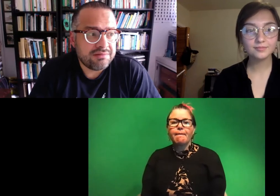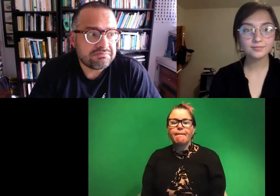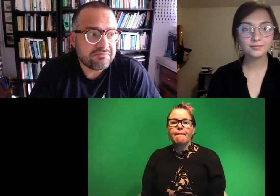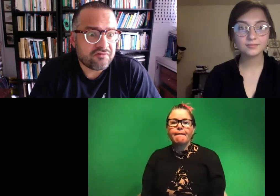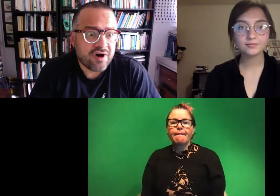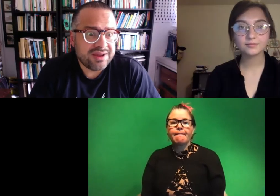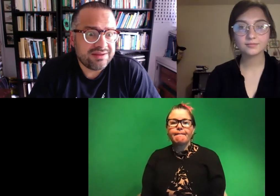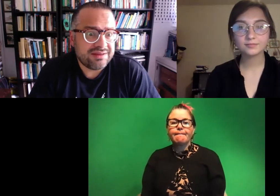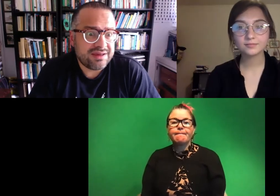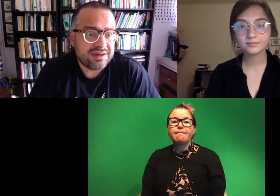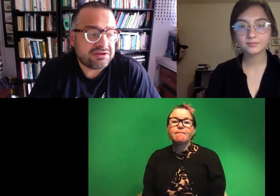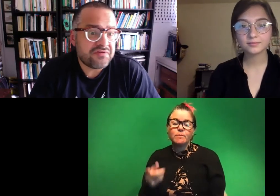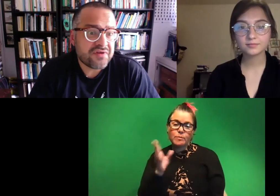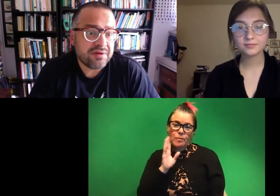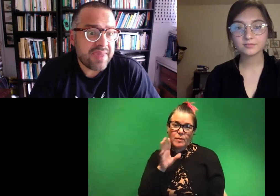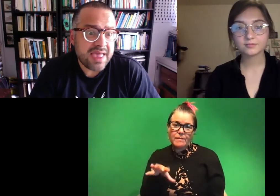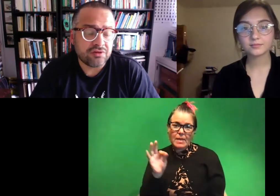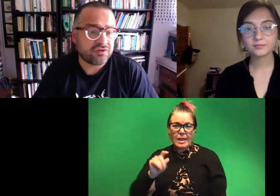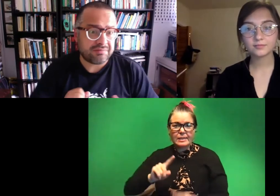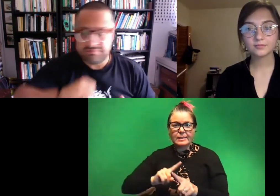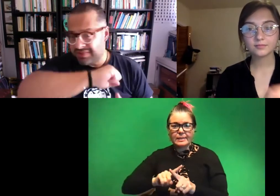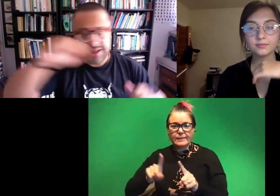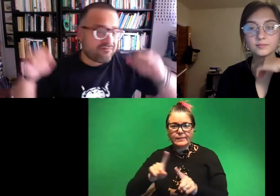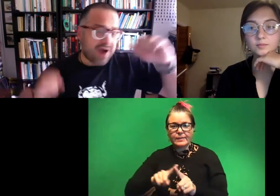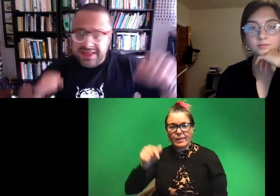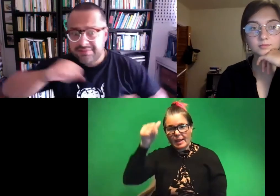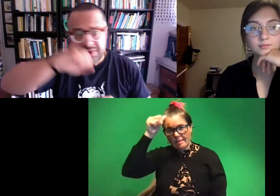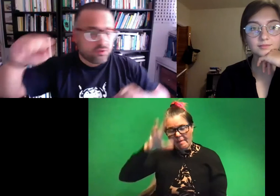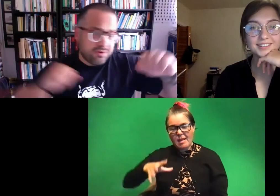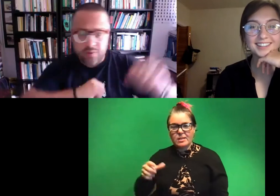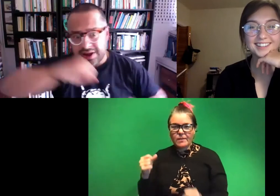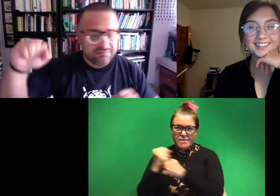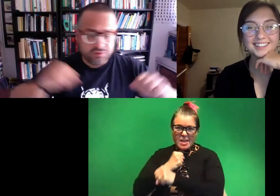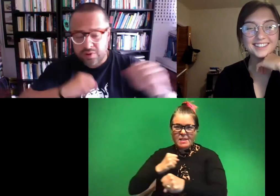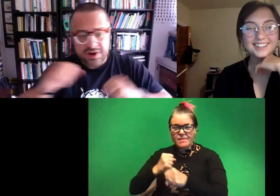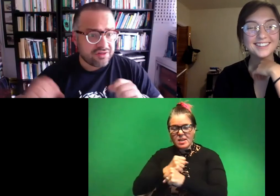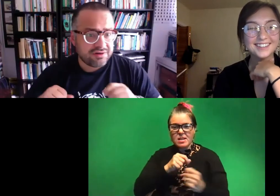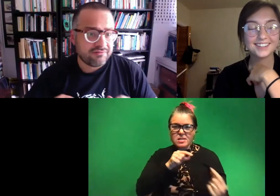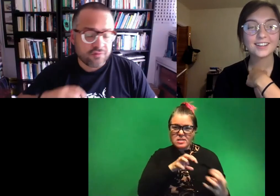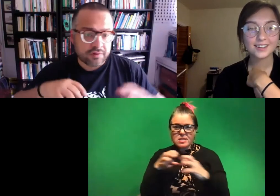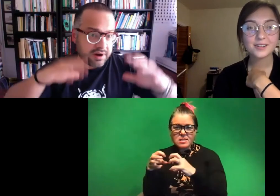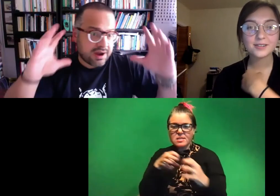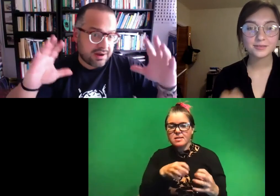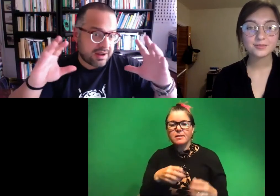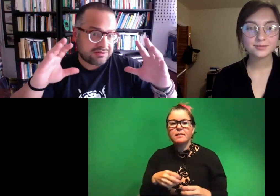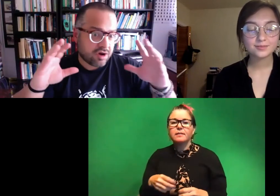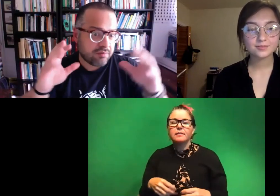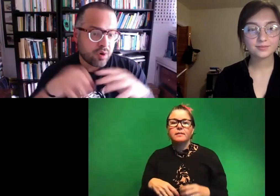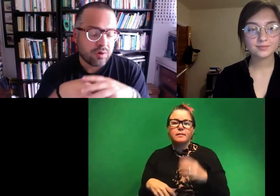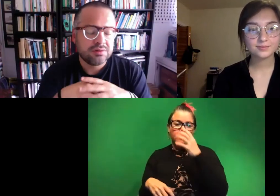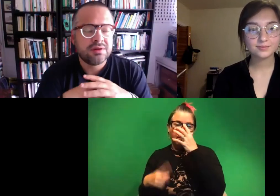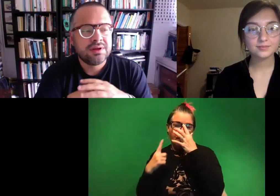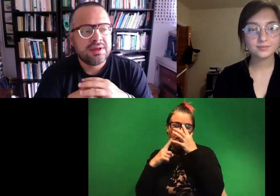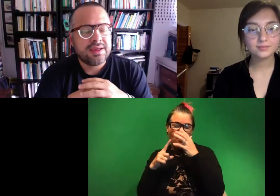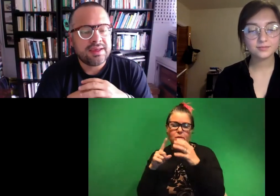you can find different males like fighting between one to another for a dung